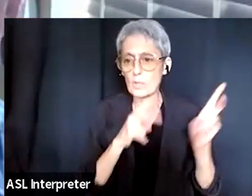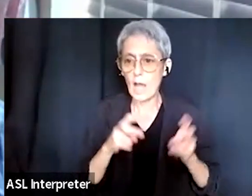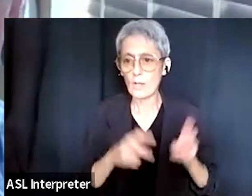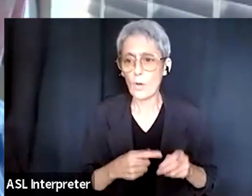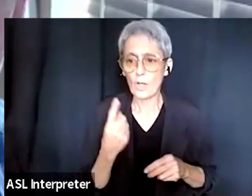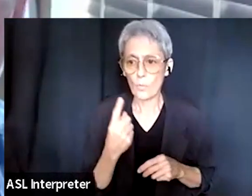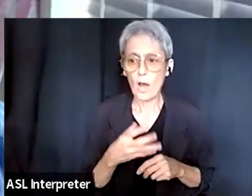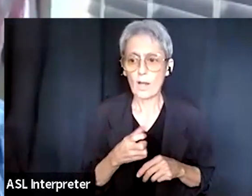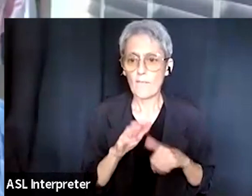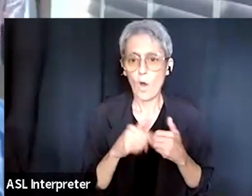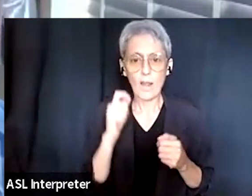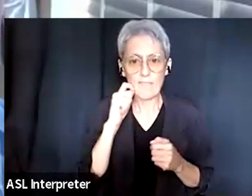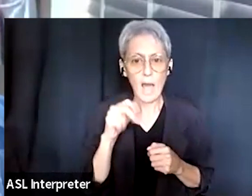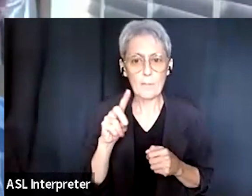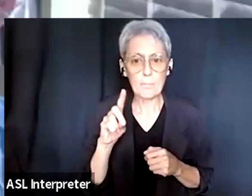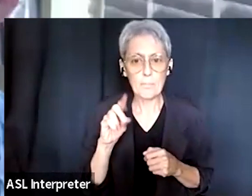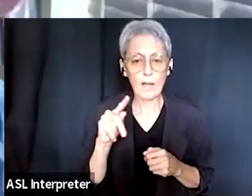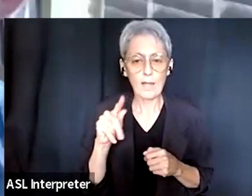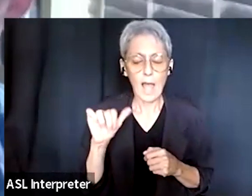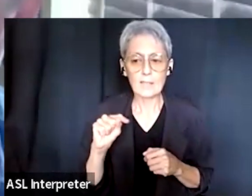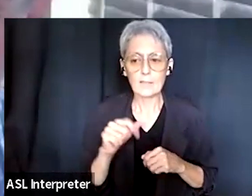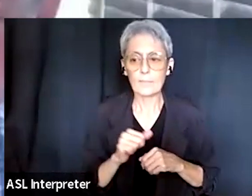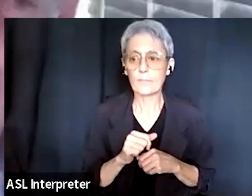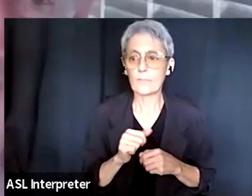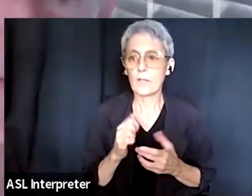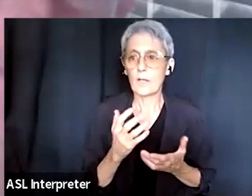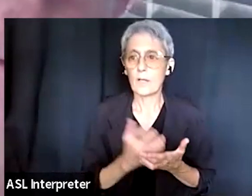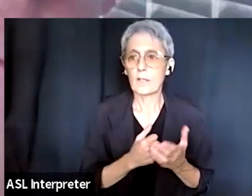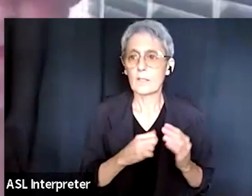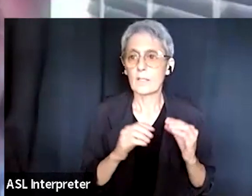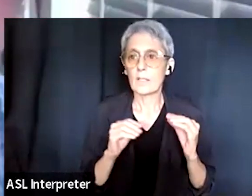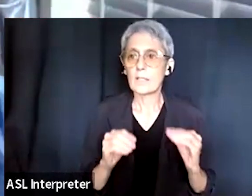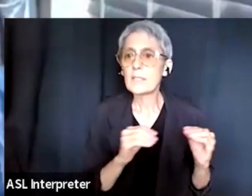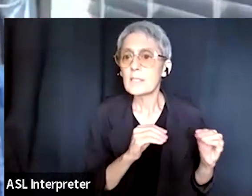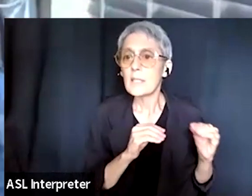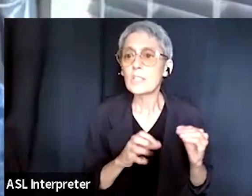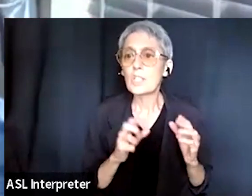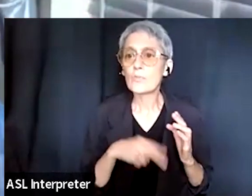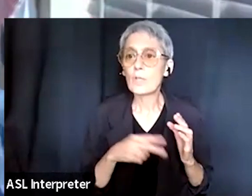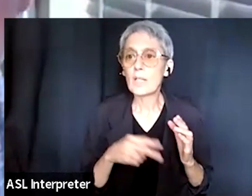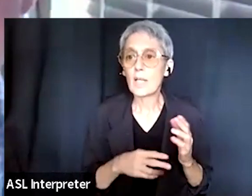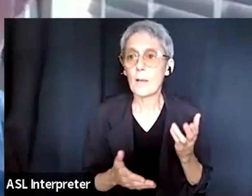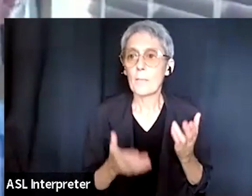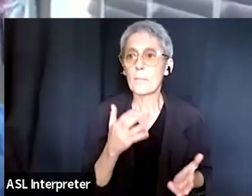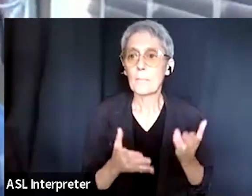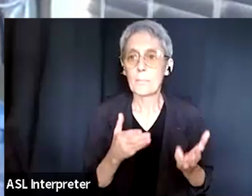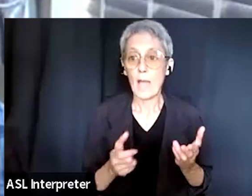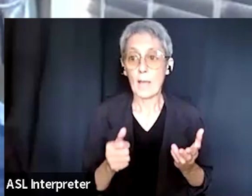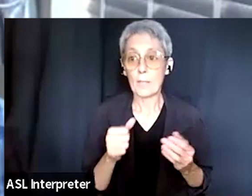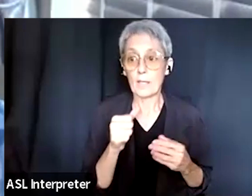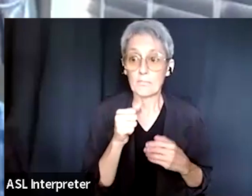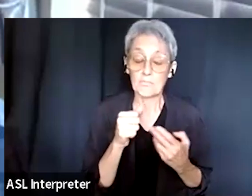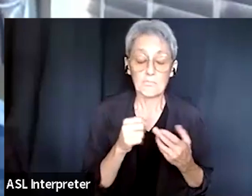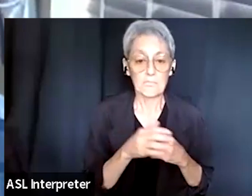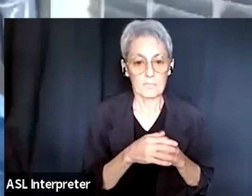time. Now, to get the teaching of reading, which some might consider to be not a terribly exciting subject, of course we do, you know, in